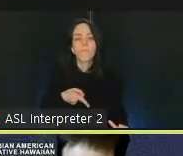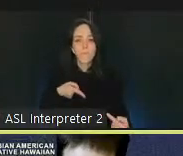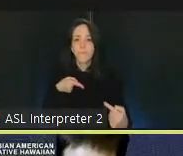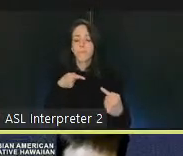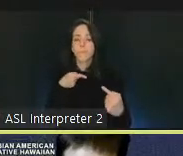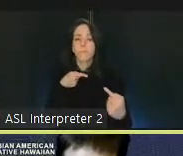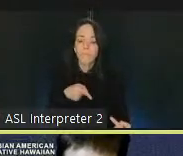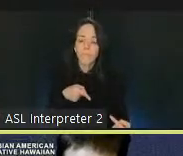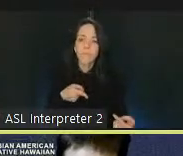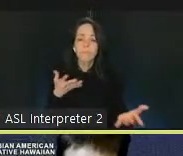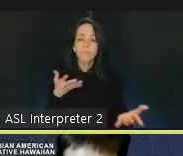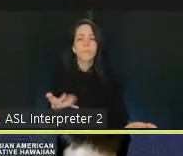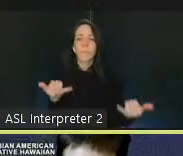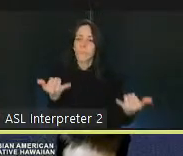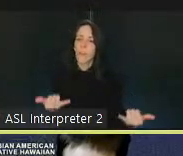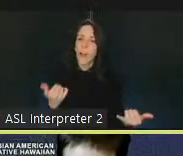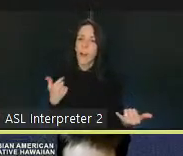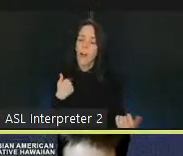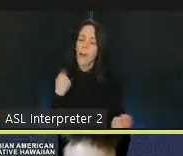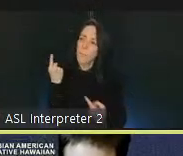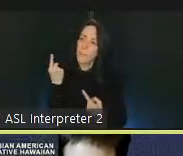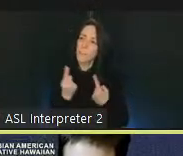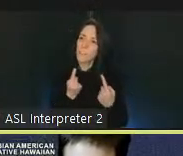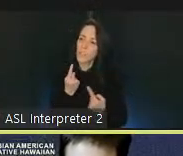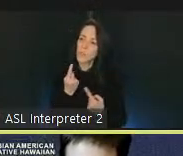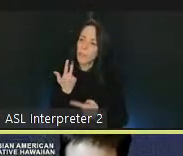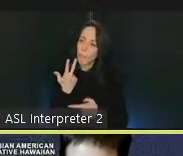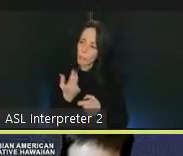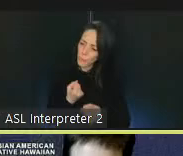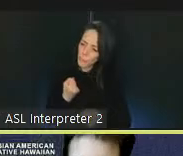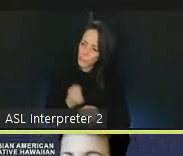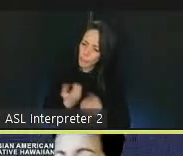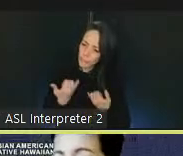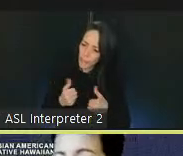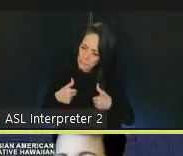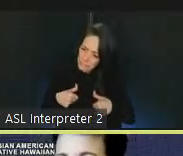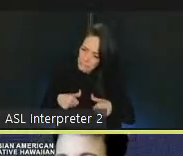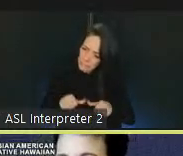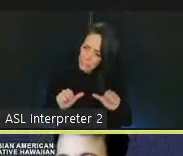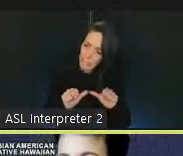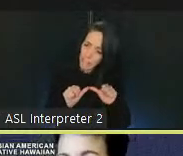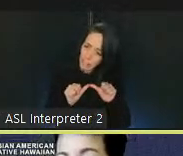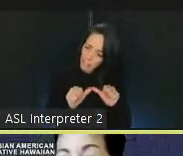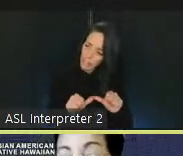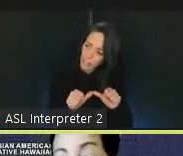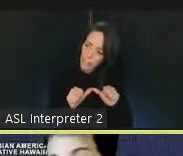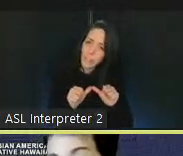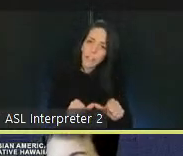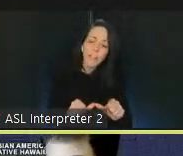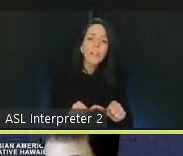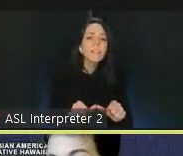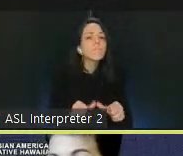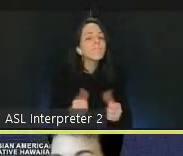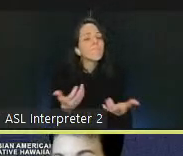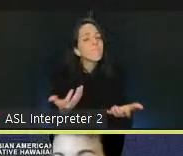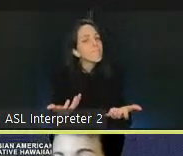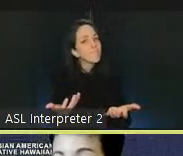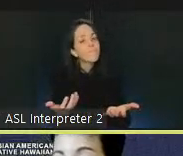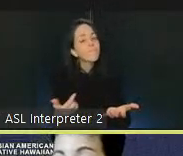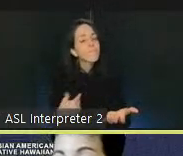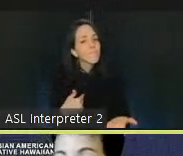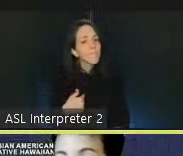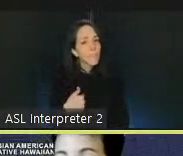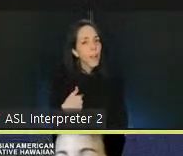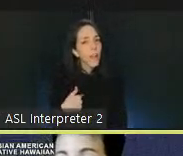by for our community members to think that this is lost. It's not lost on me